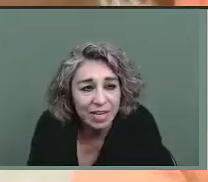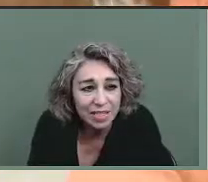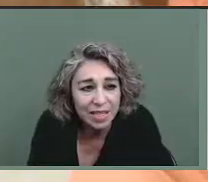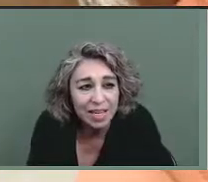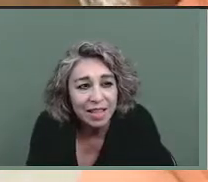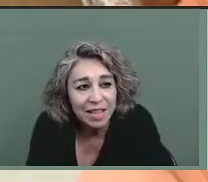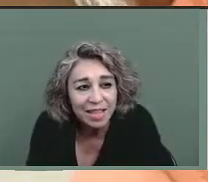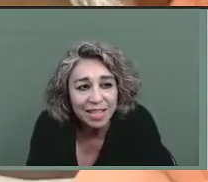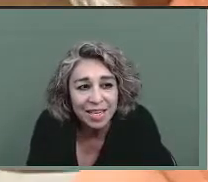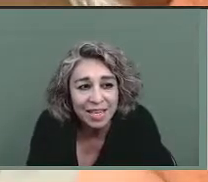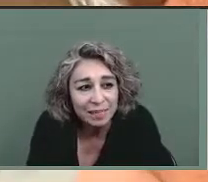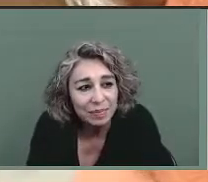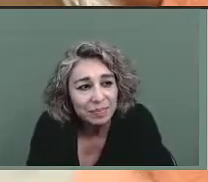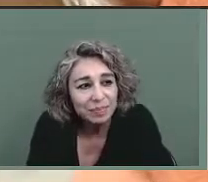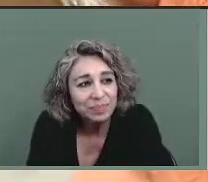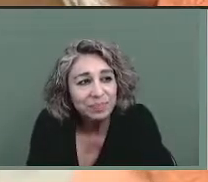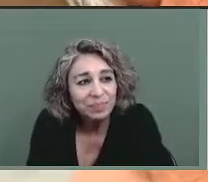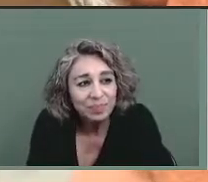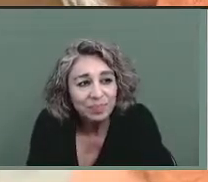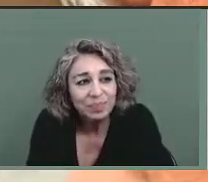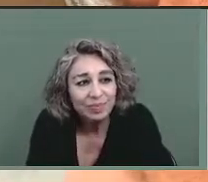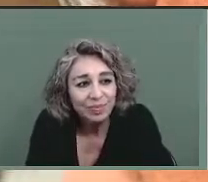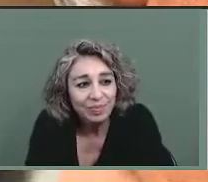dear cousin. That's ended.